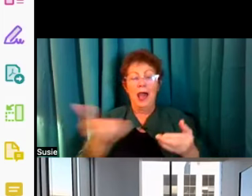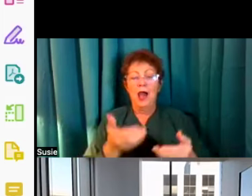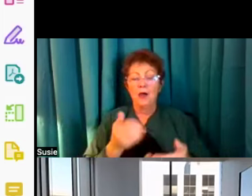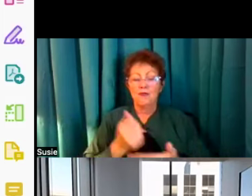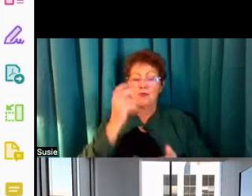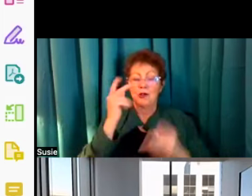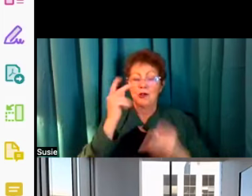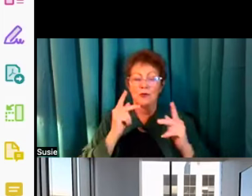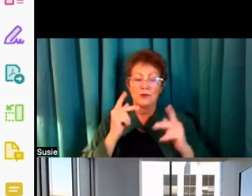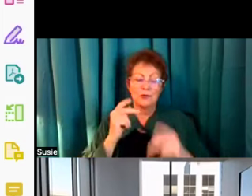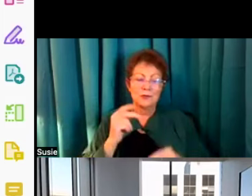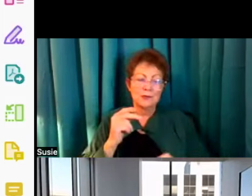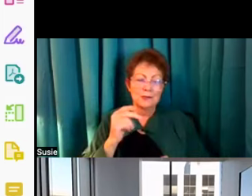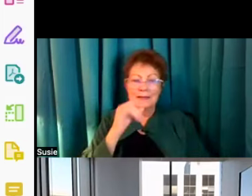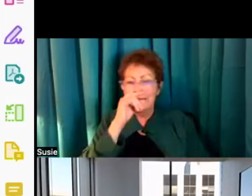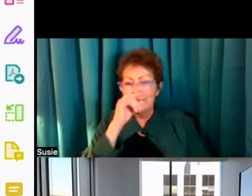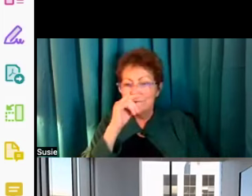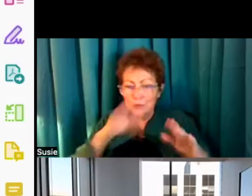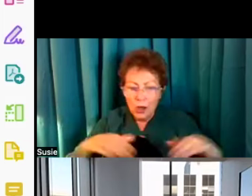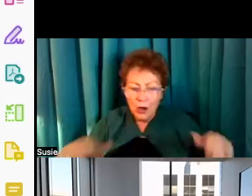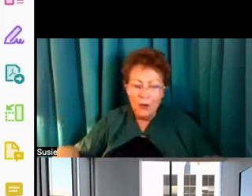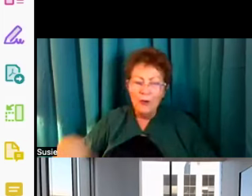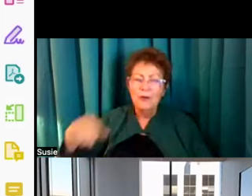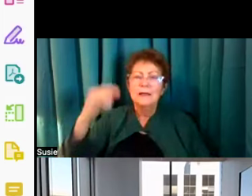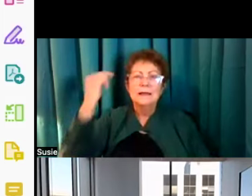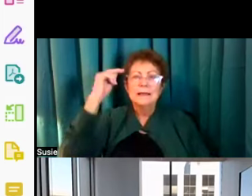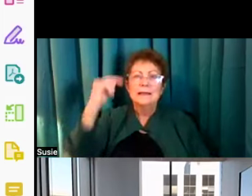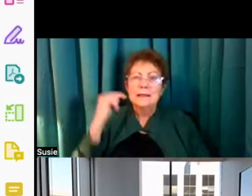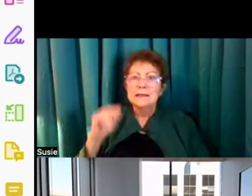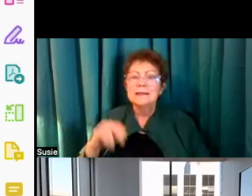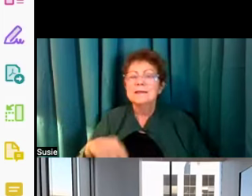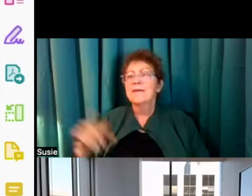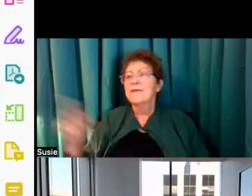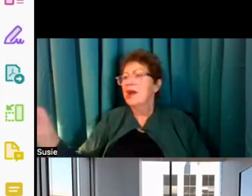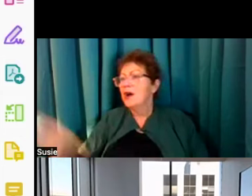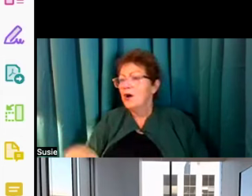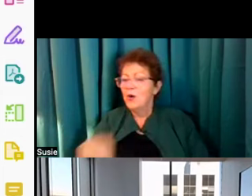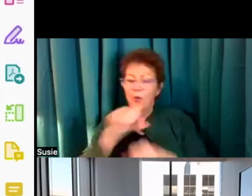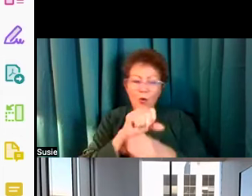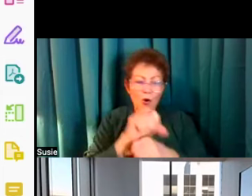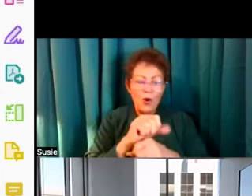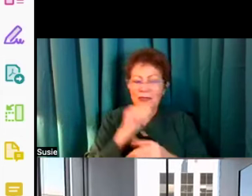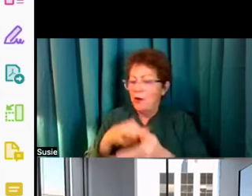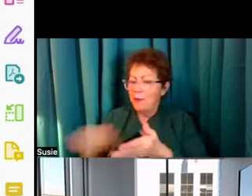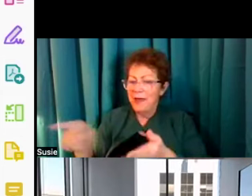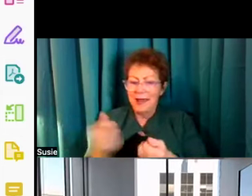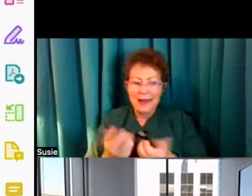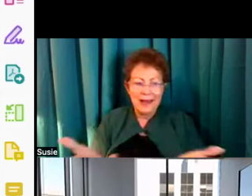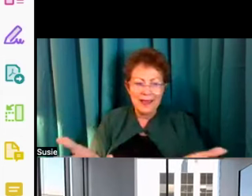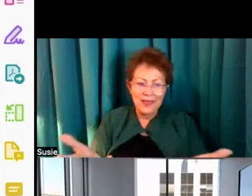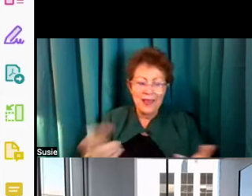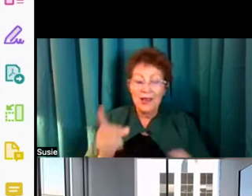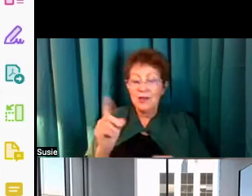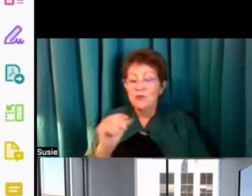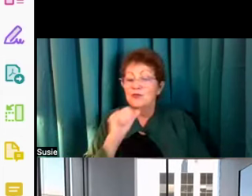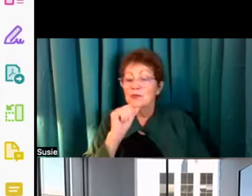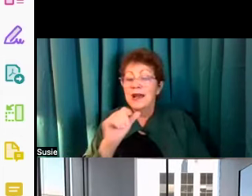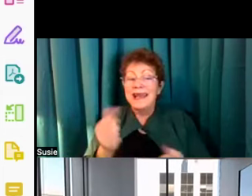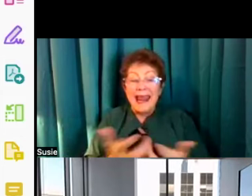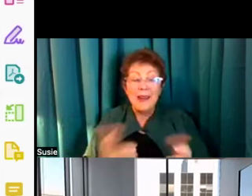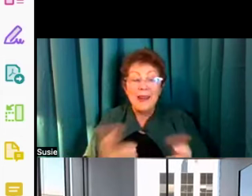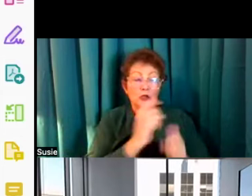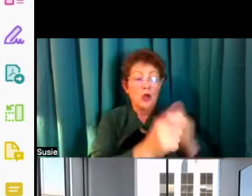and nephews and nieces and pays them a bunch of money for no-show jobs. And they don't do anything charitable. That's sort of